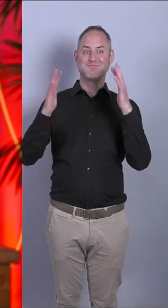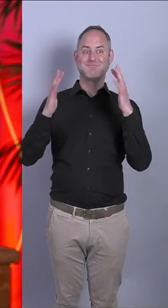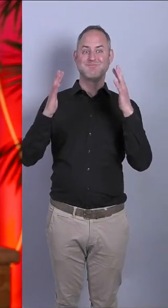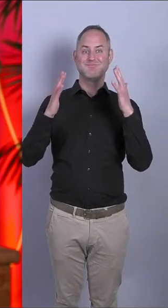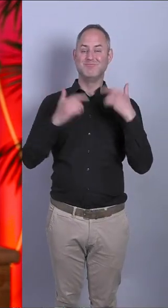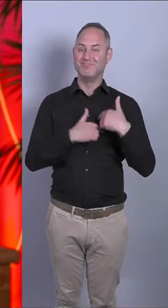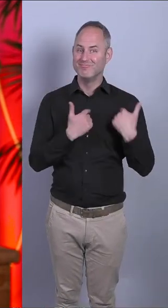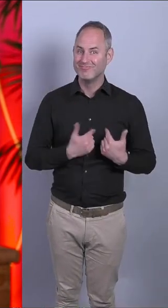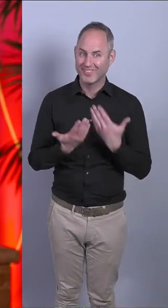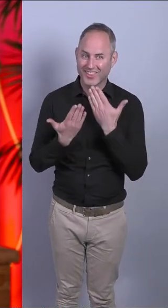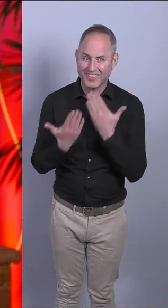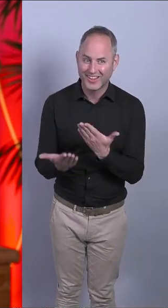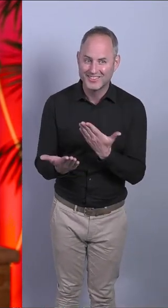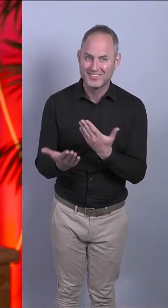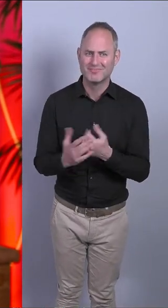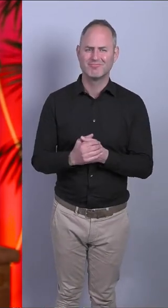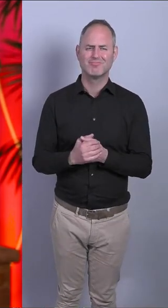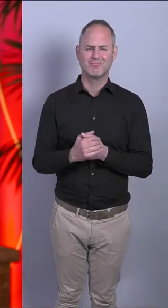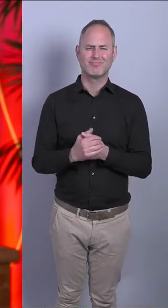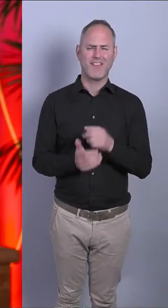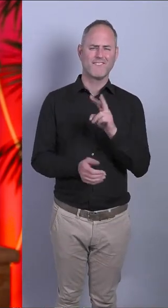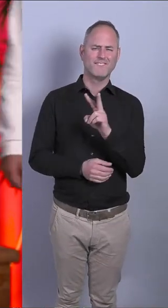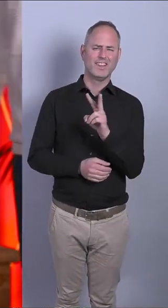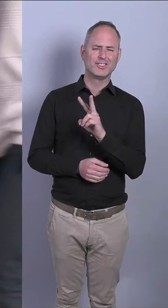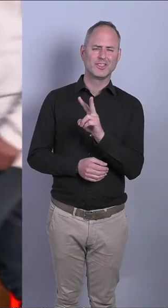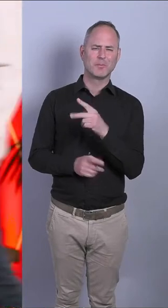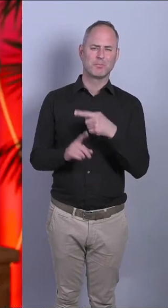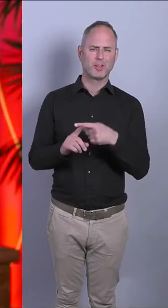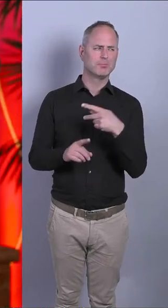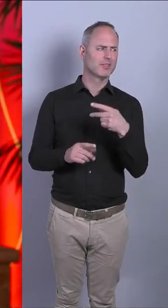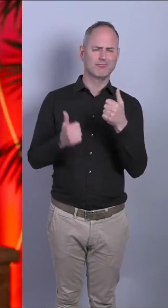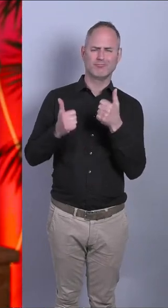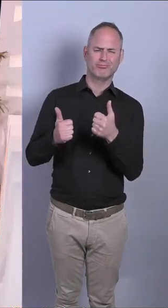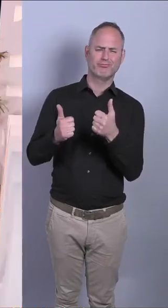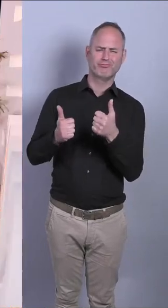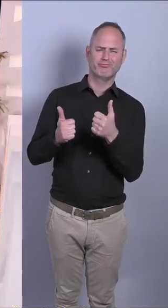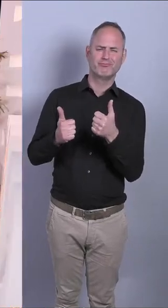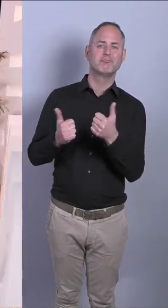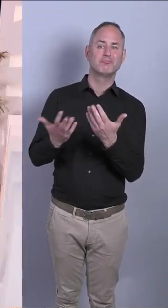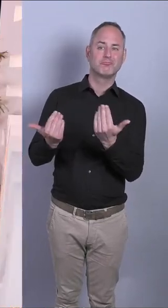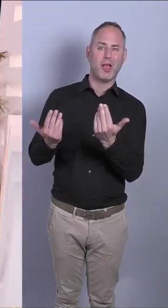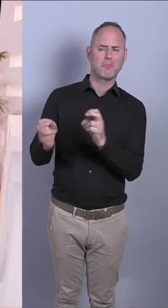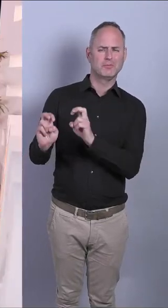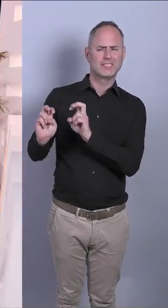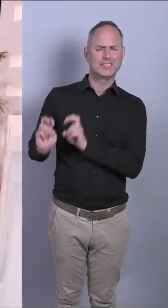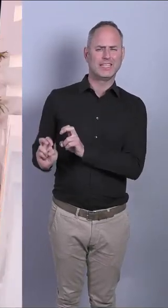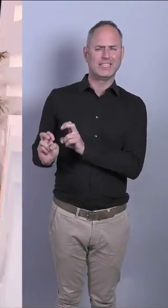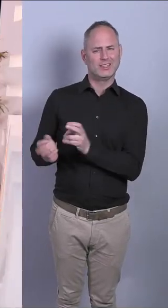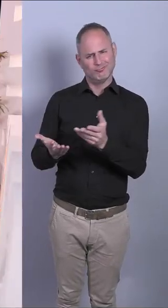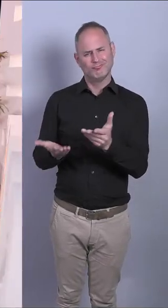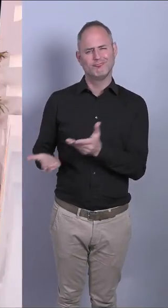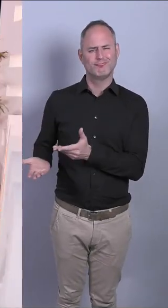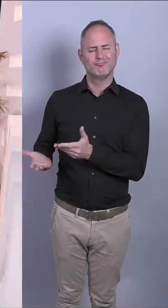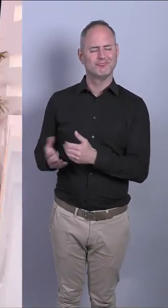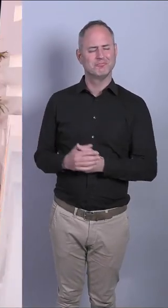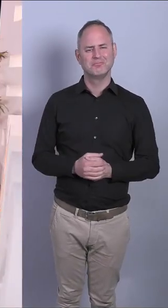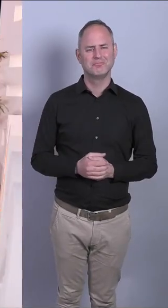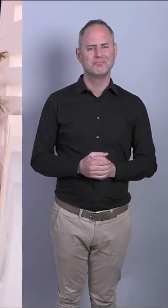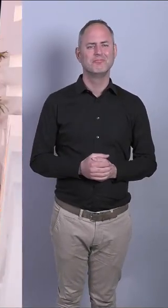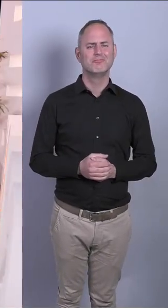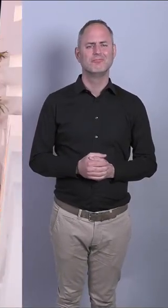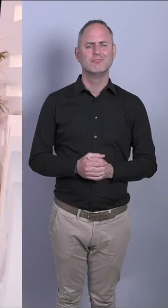Well, applause to you, and thank you so much, Vincent and Summit. Come over. Come to me on the couch so